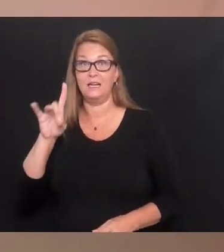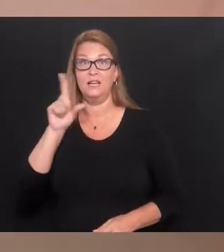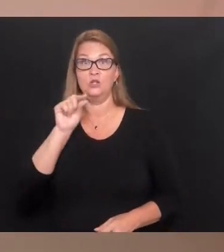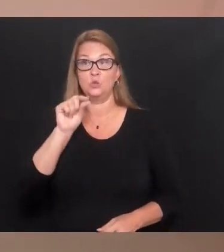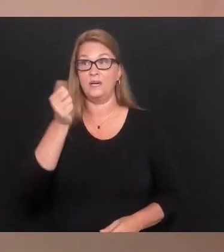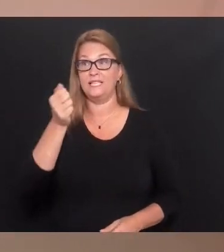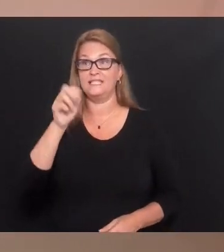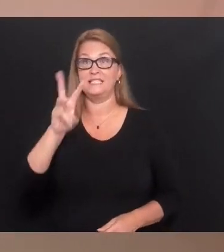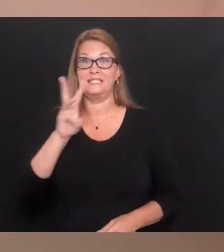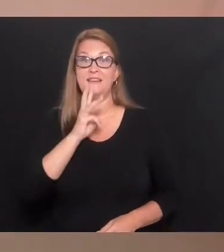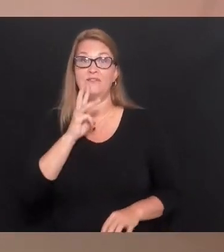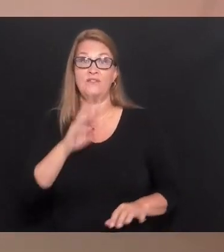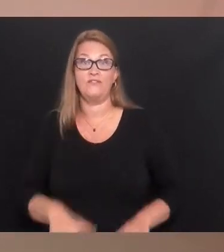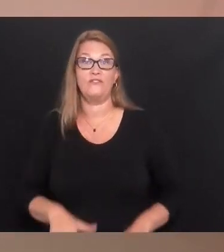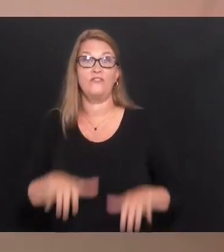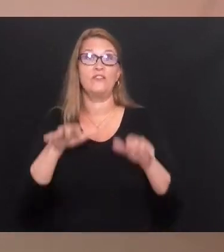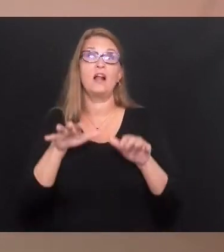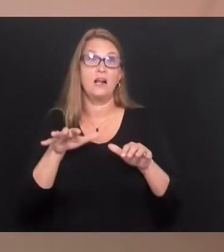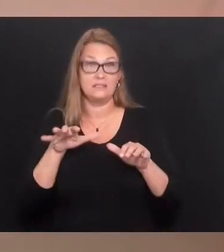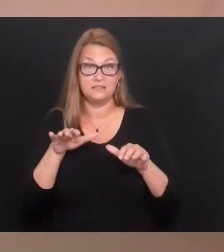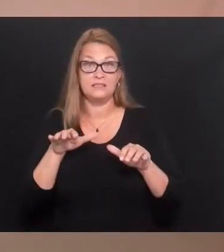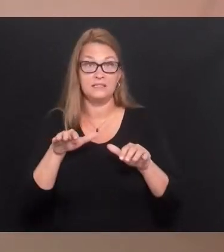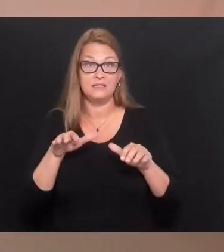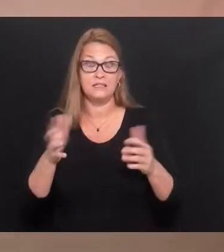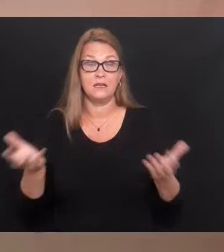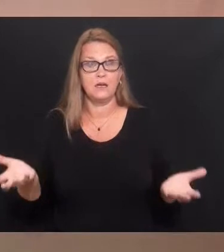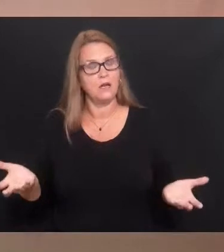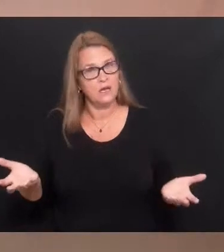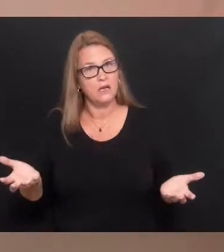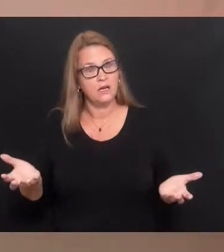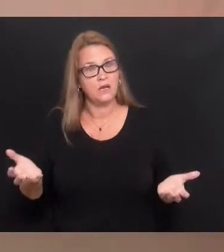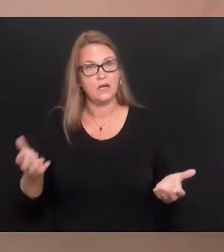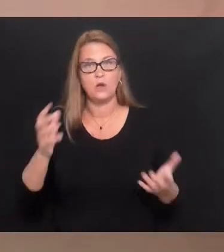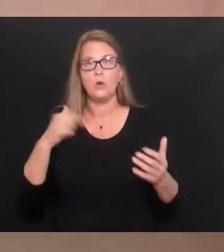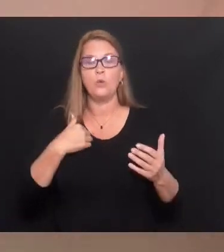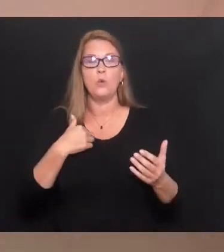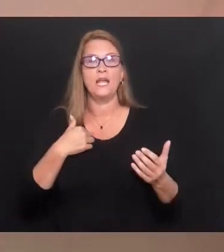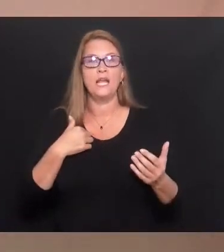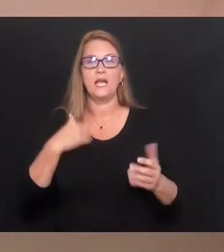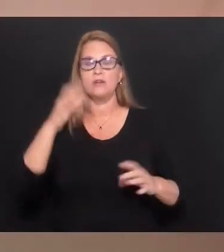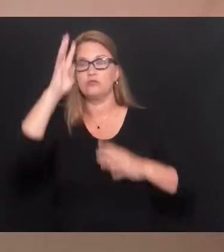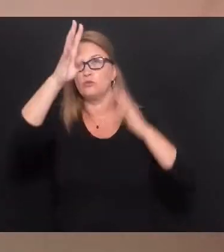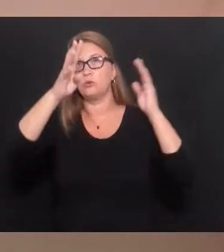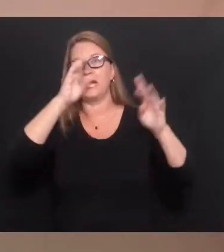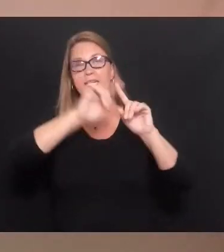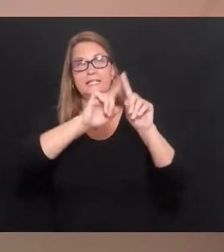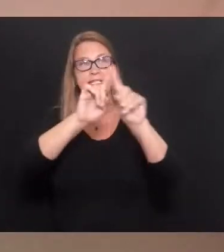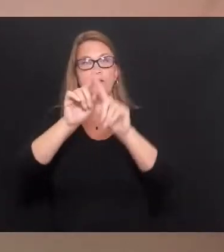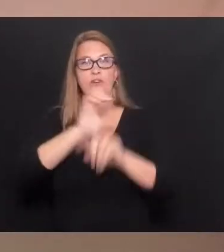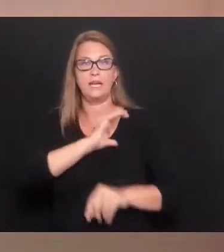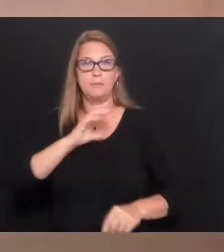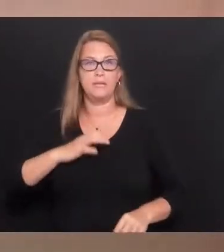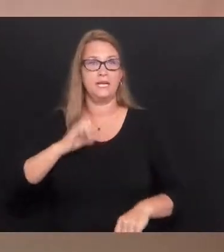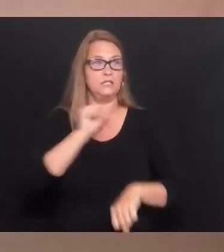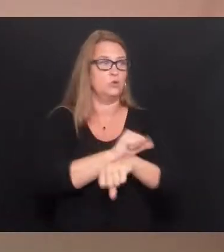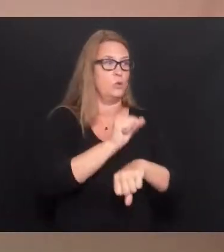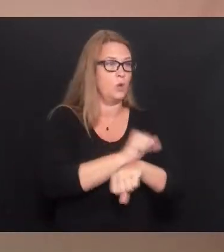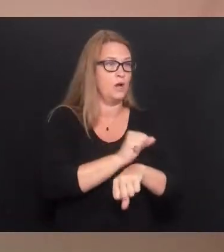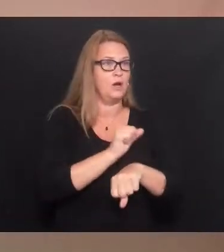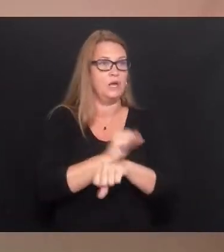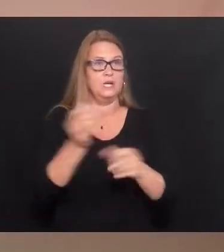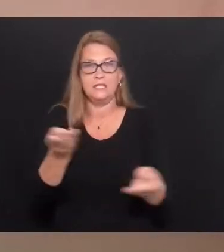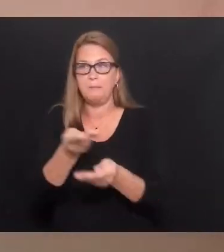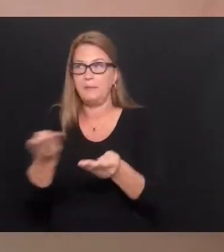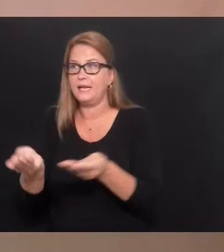2016 flood events of loss of life. We created all kinds of committees. We did all kinds of work to mitigate